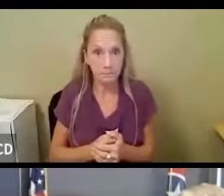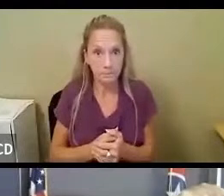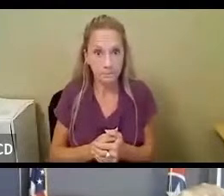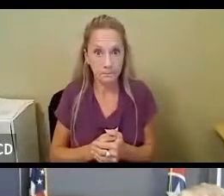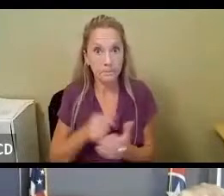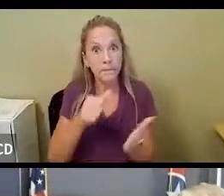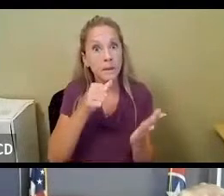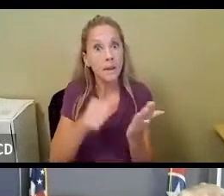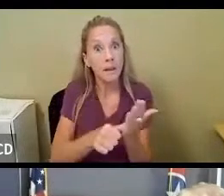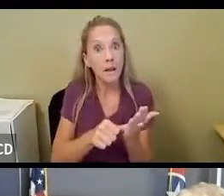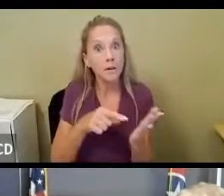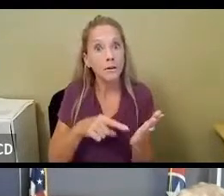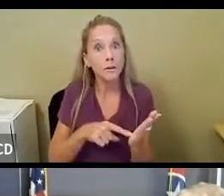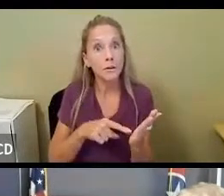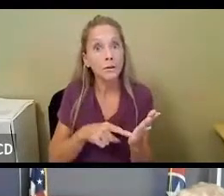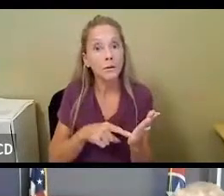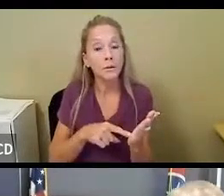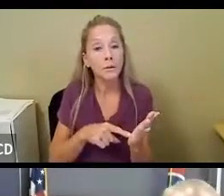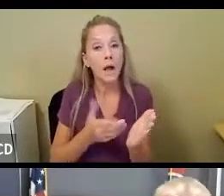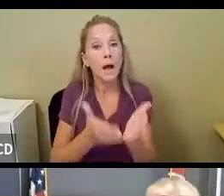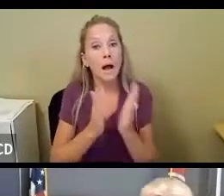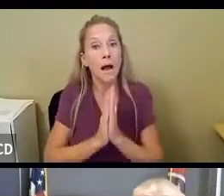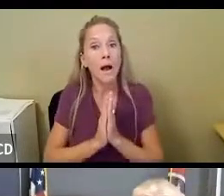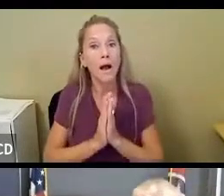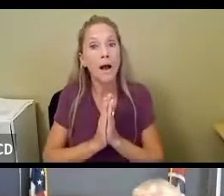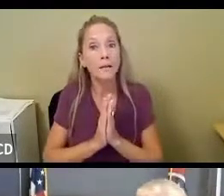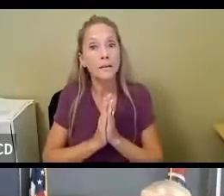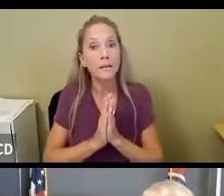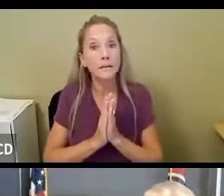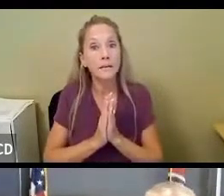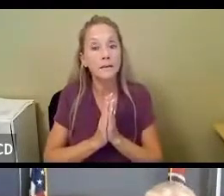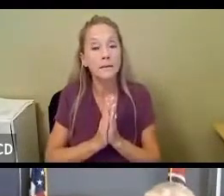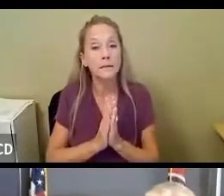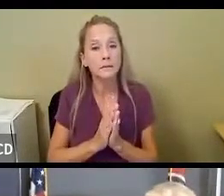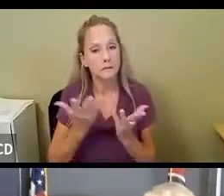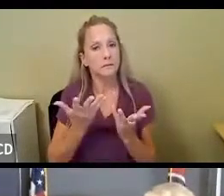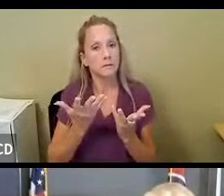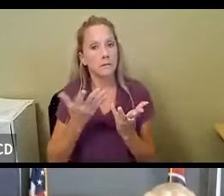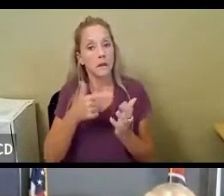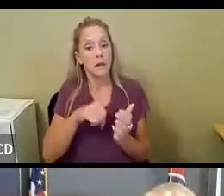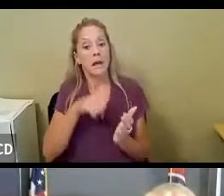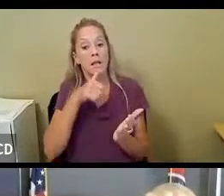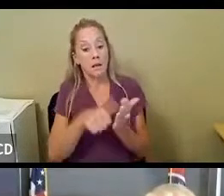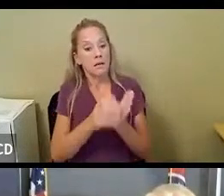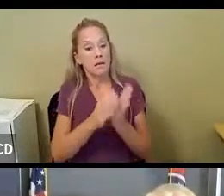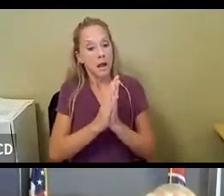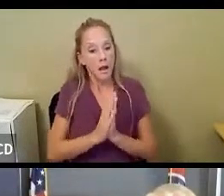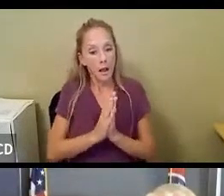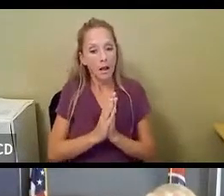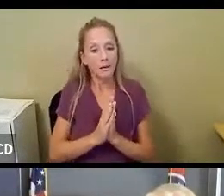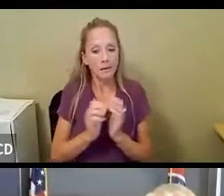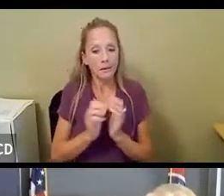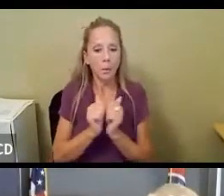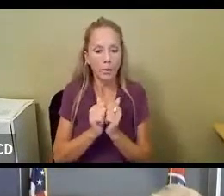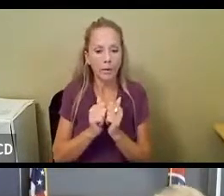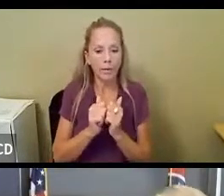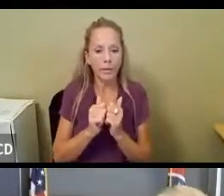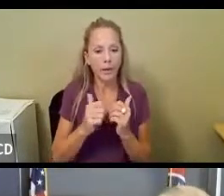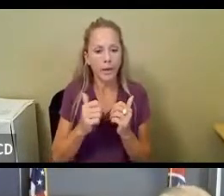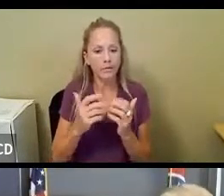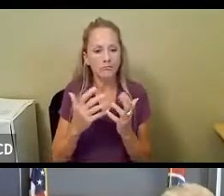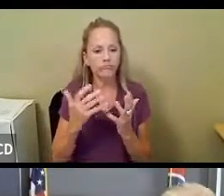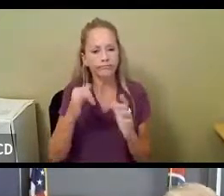the letter requested it based on some legal background that maybe you could help us